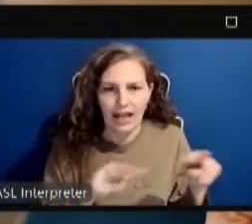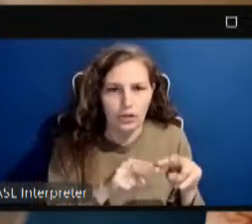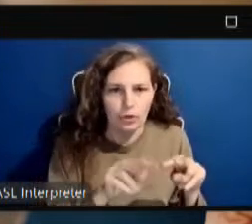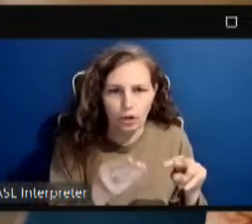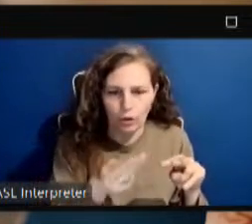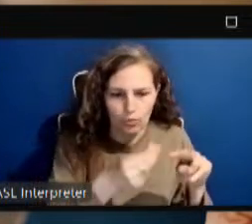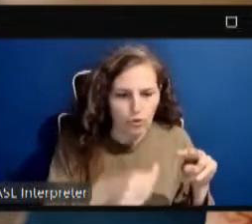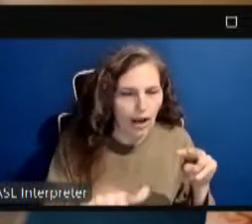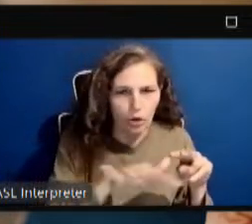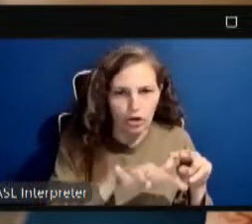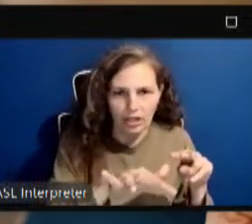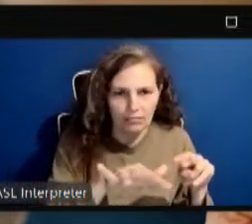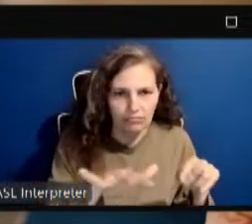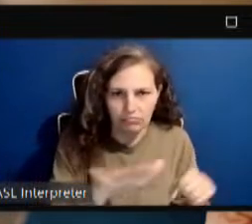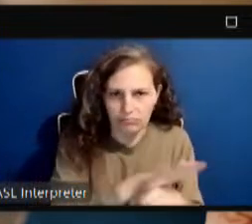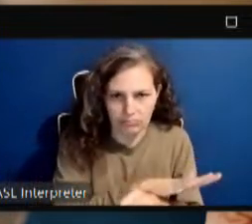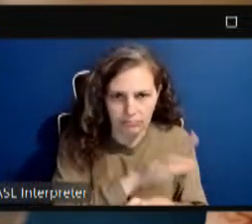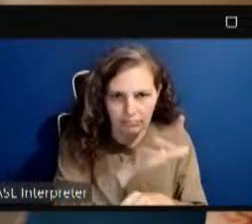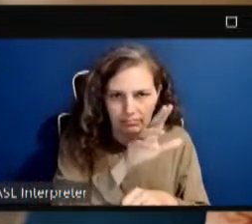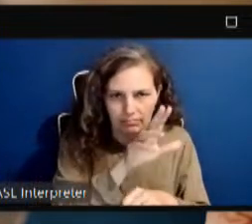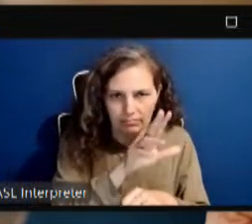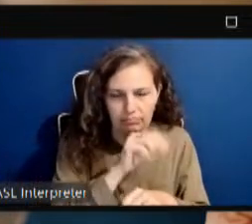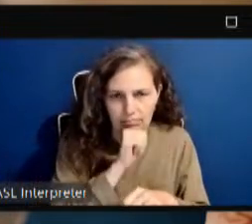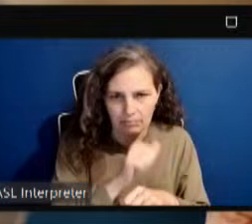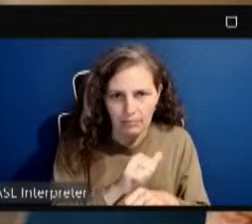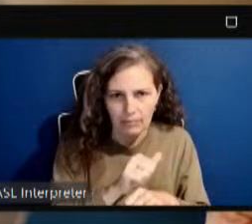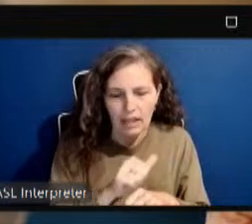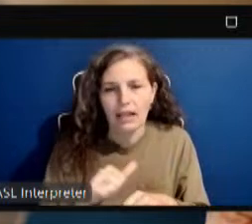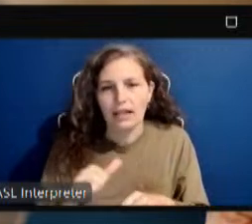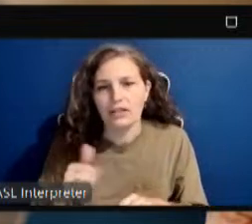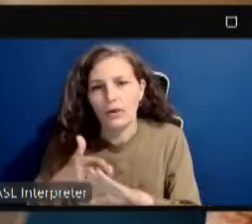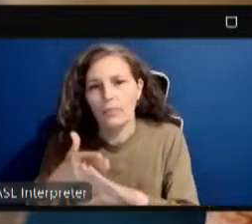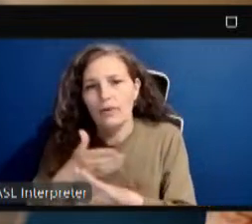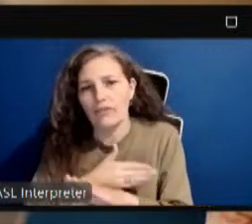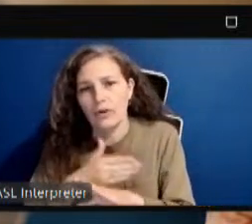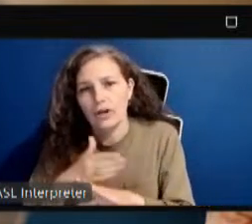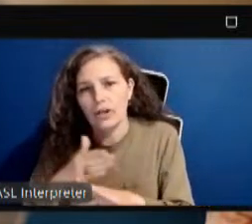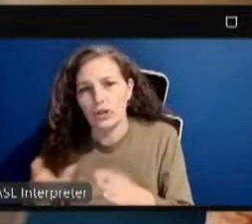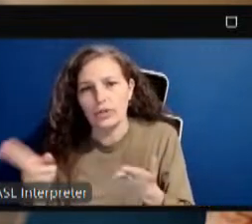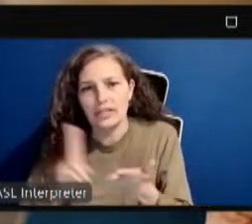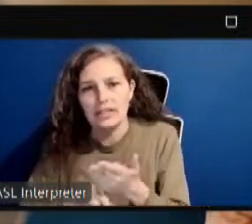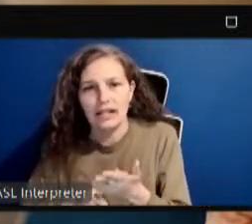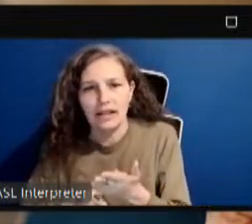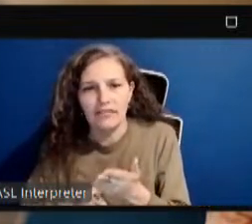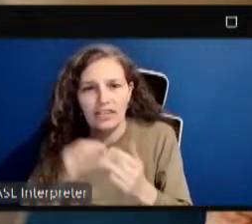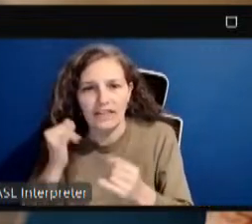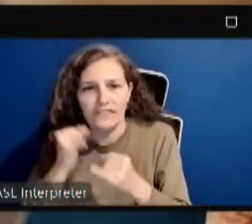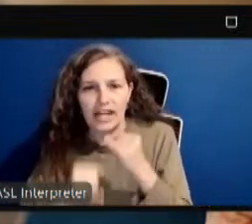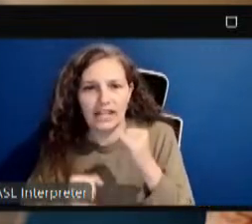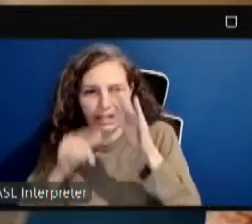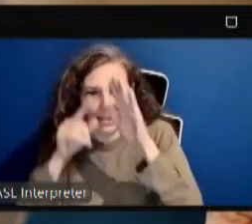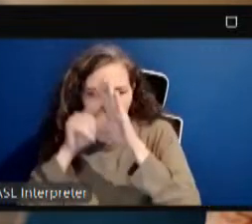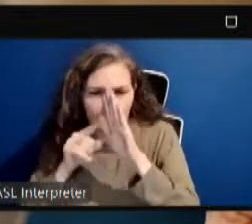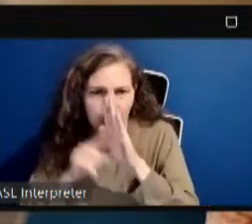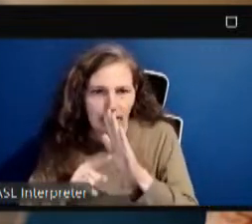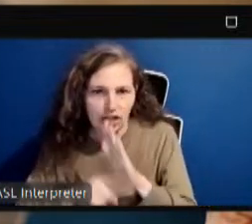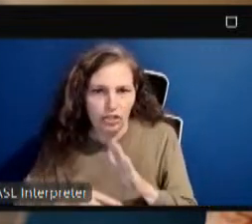Also, just before, you hand over or sign off on the final inspection, or what we call